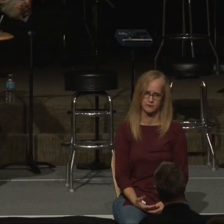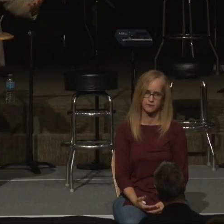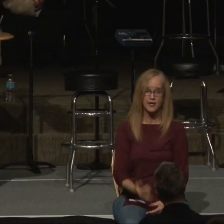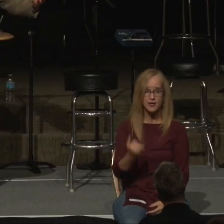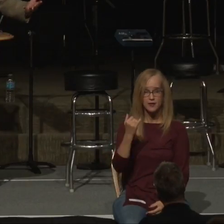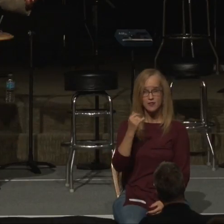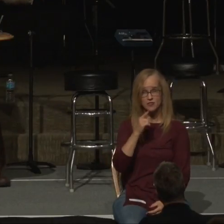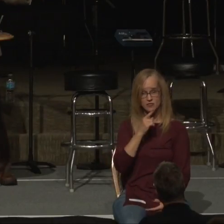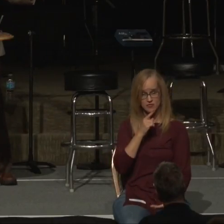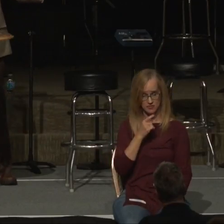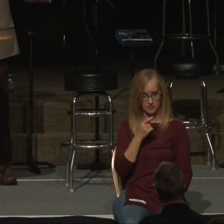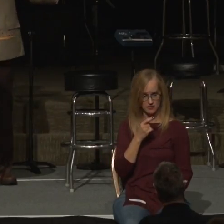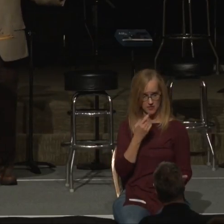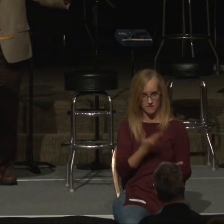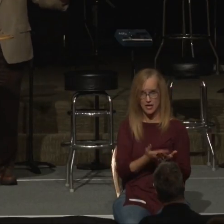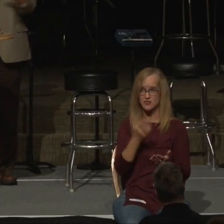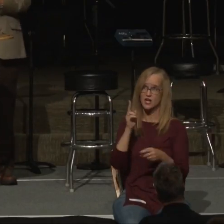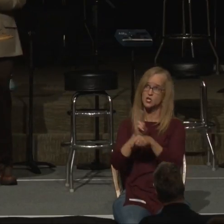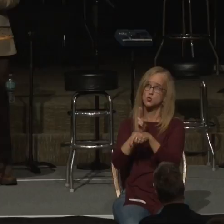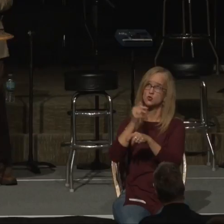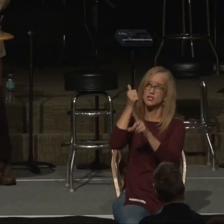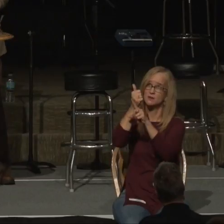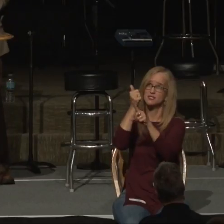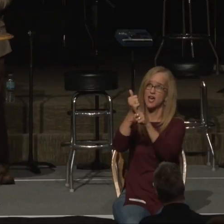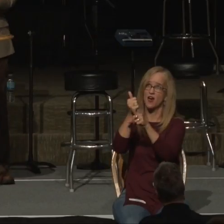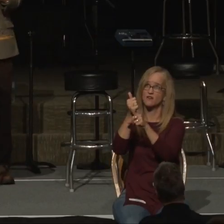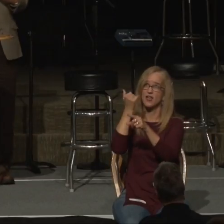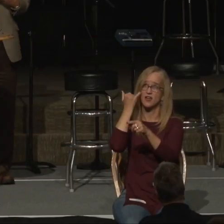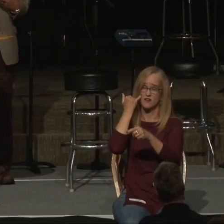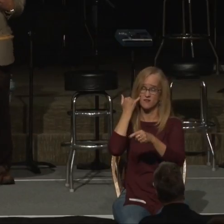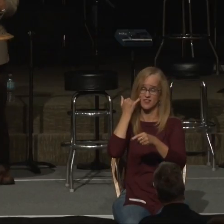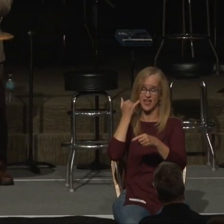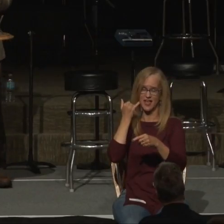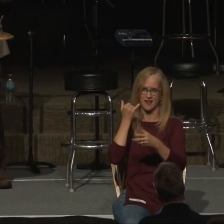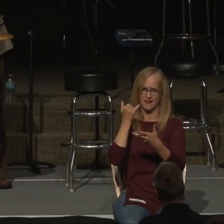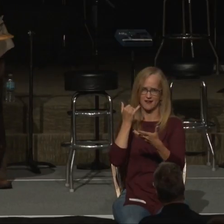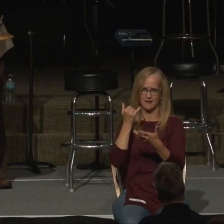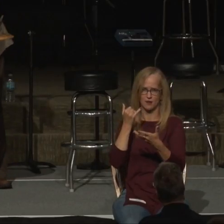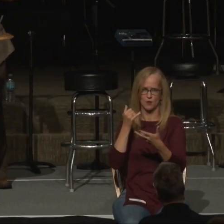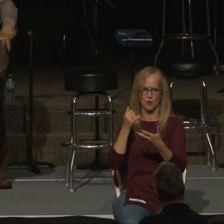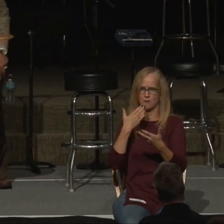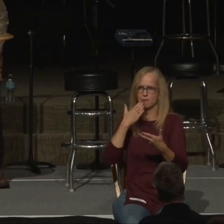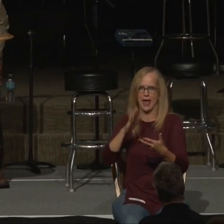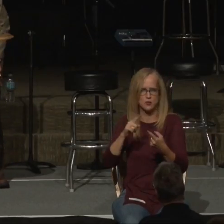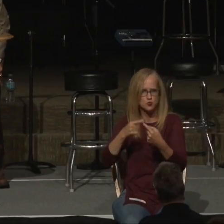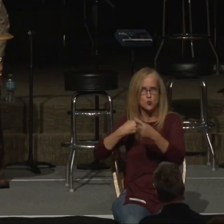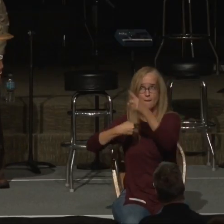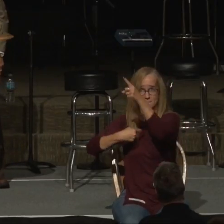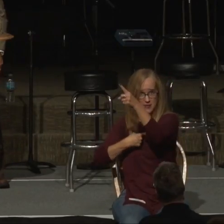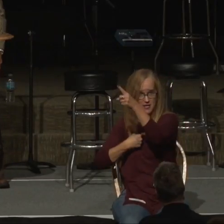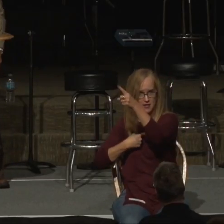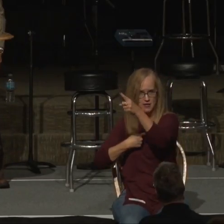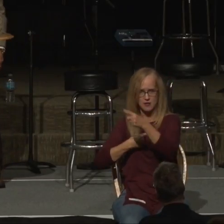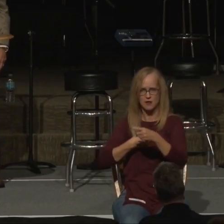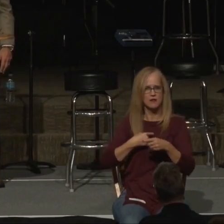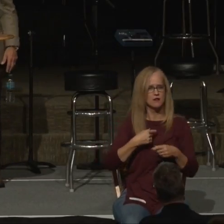In fact, he used himself as an illustration and said, if they treated me like dirt, what makes you think they won't treat you, my disciples, like